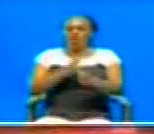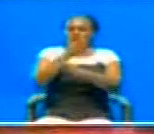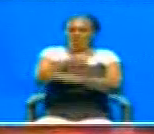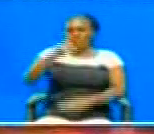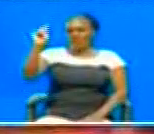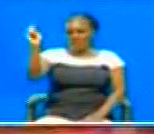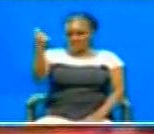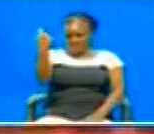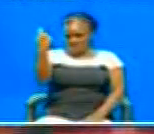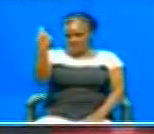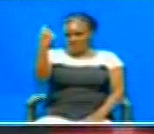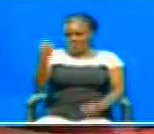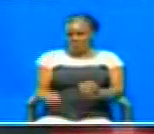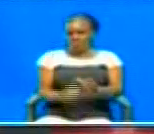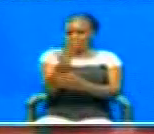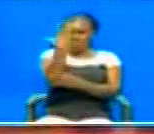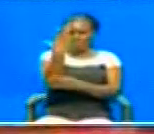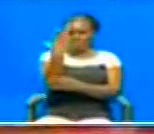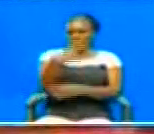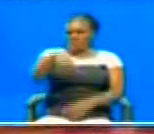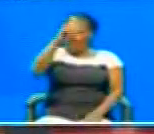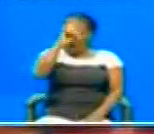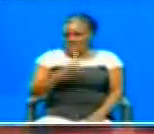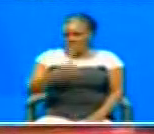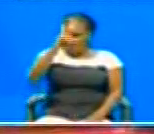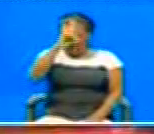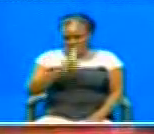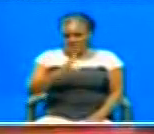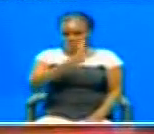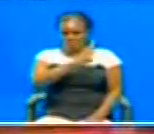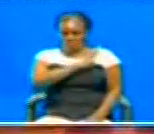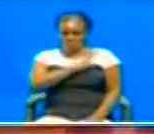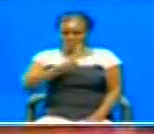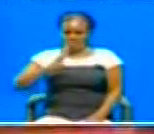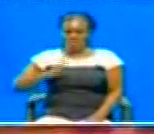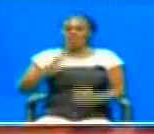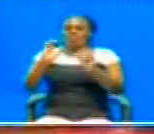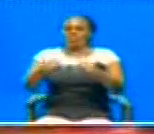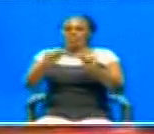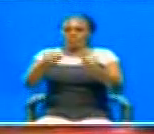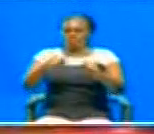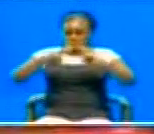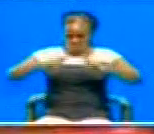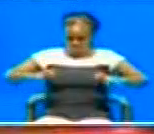Kenyans in creating a very serious body that can actually get into the bottom of corruption.